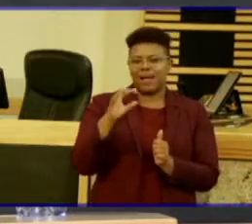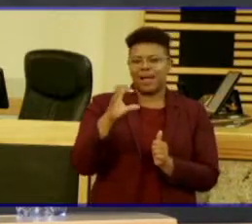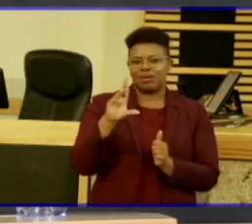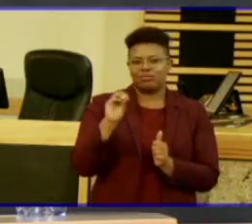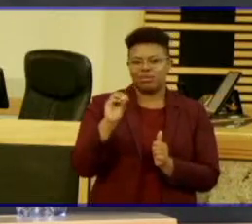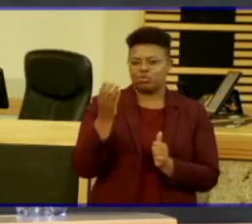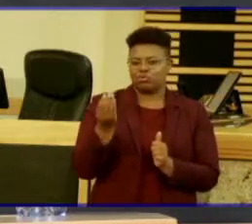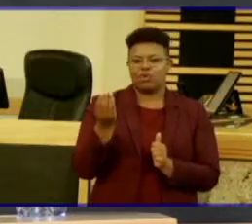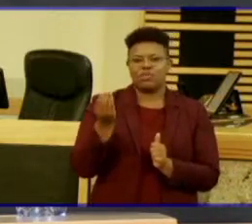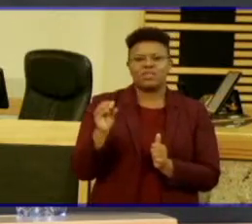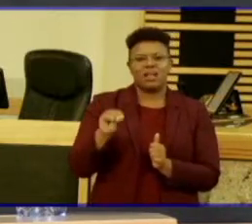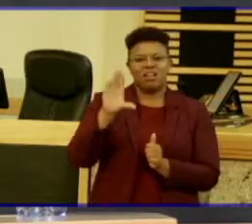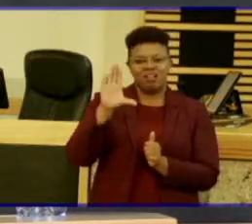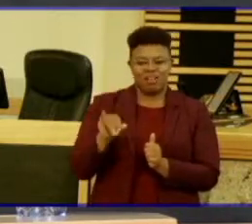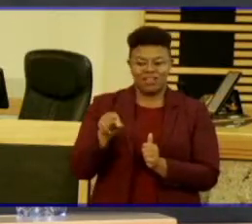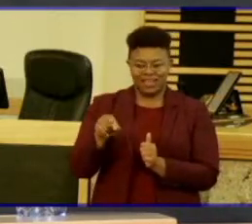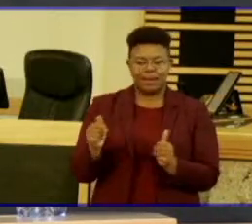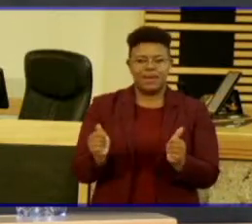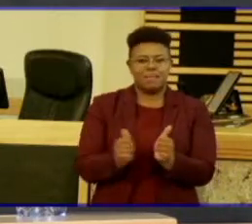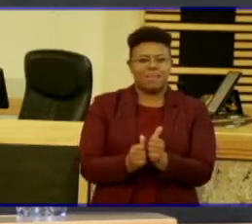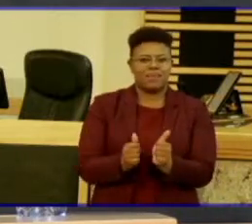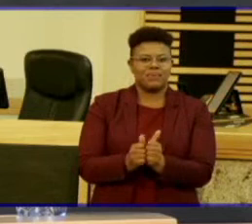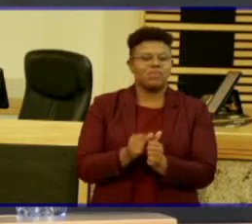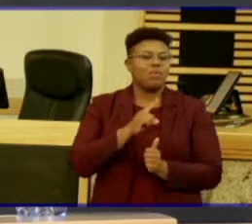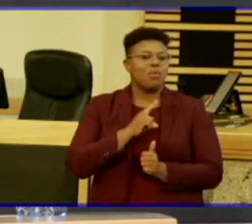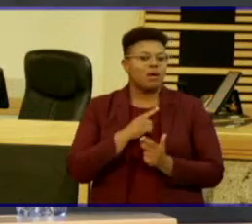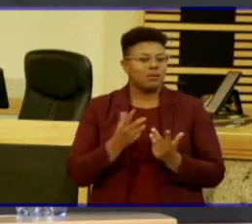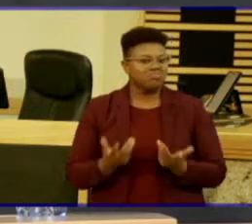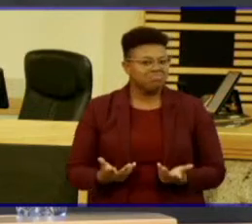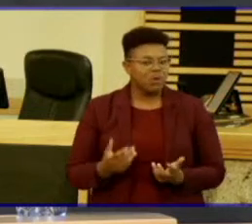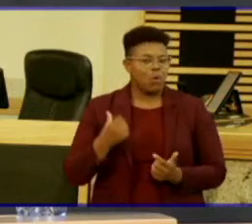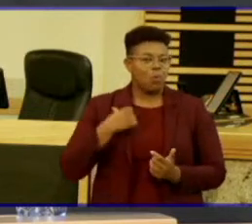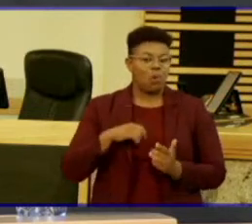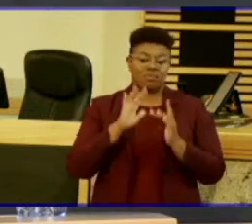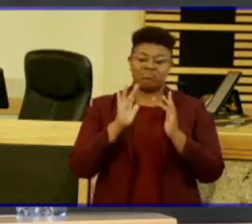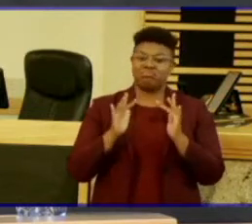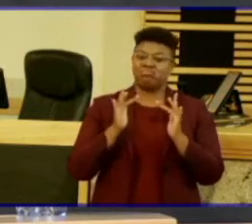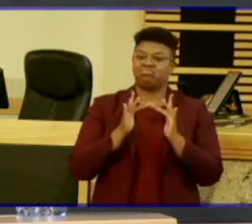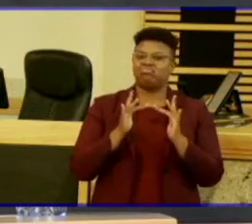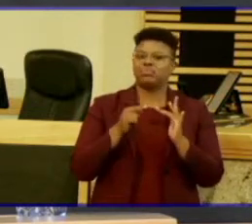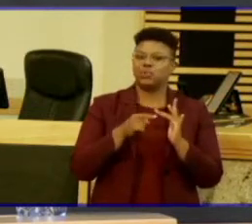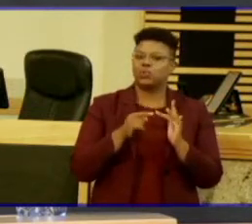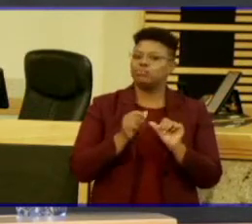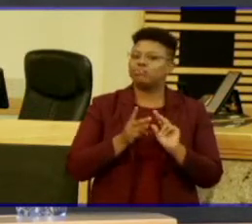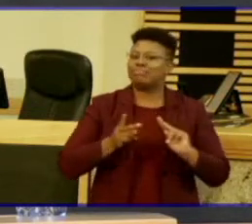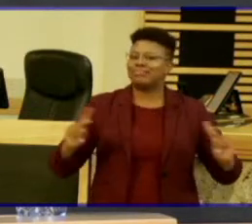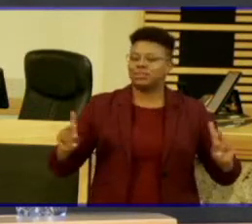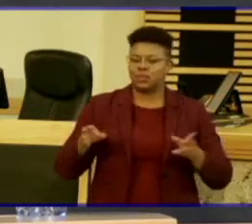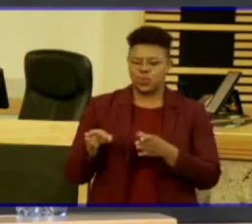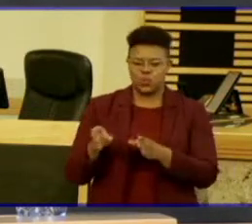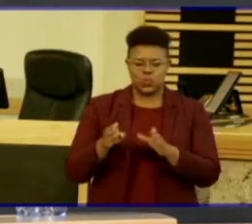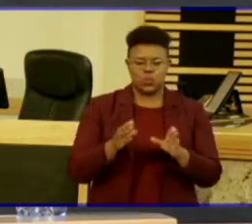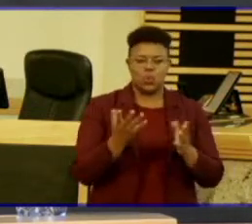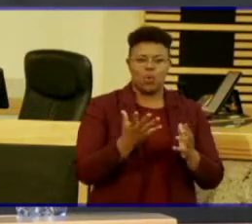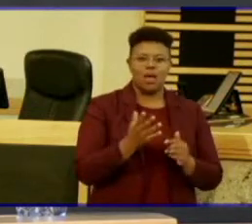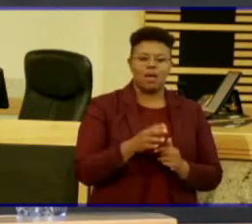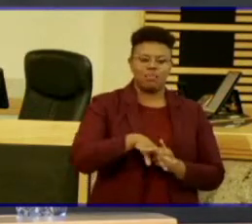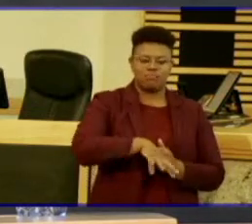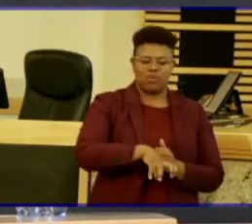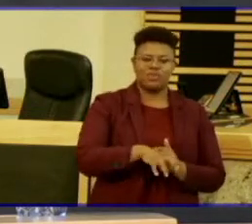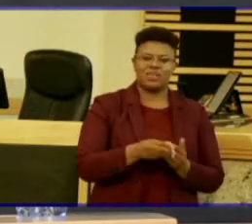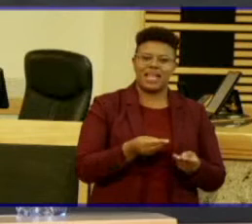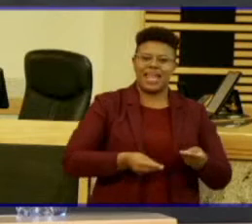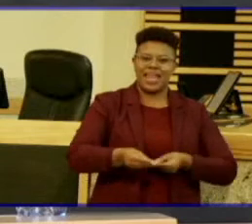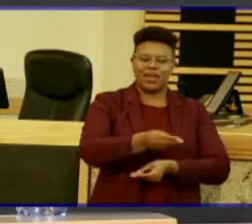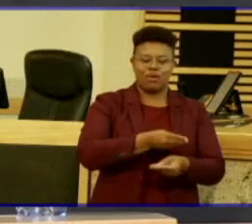The intention of this partnership is to drive digital transformation in various sectors of the provincial economy, which